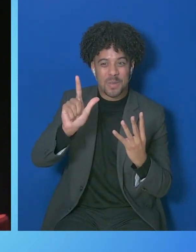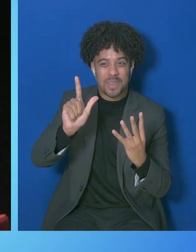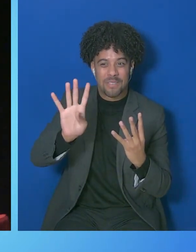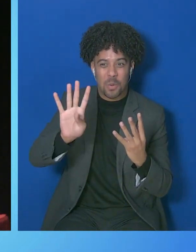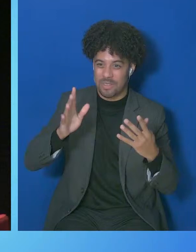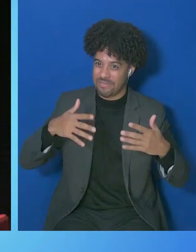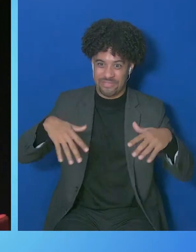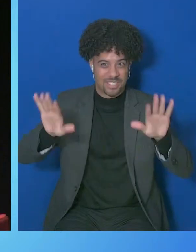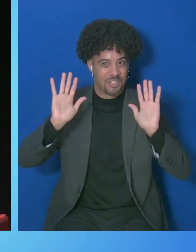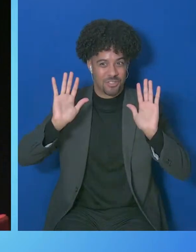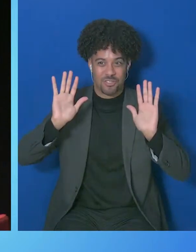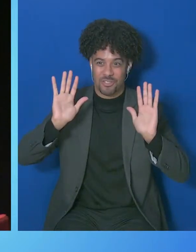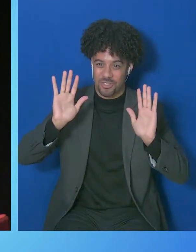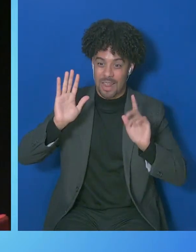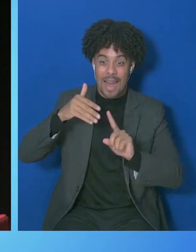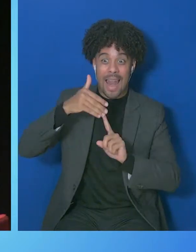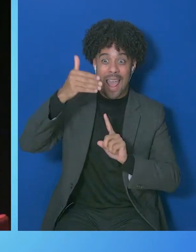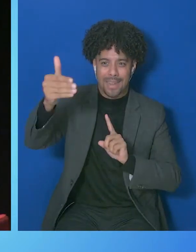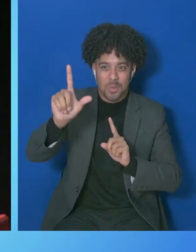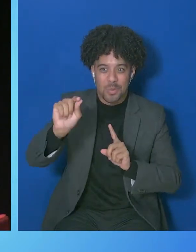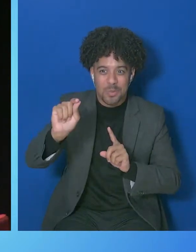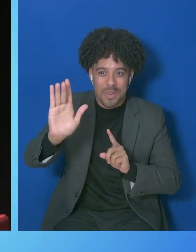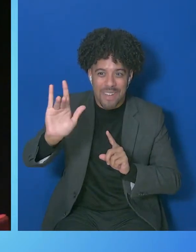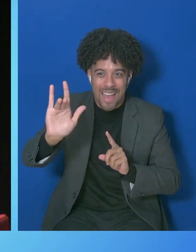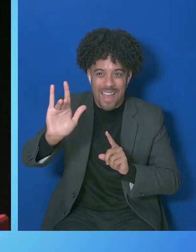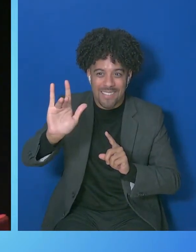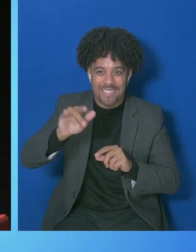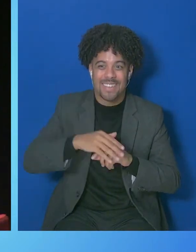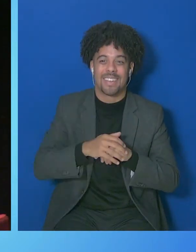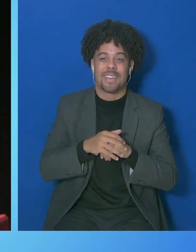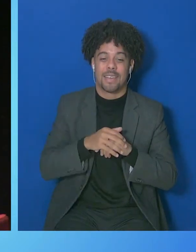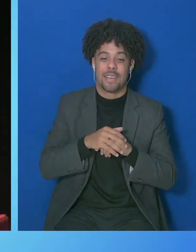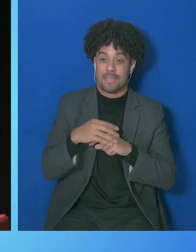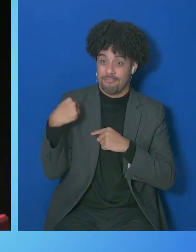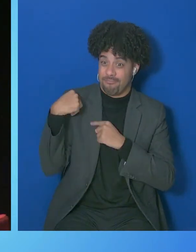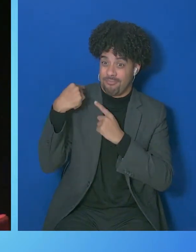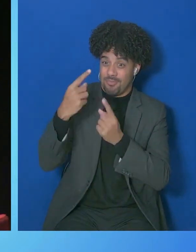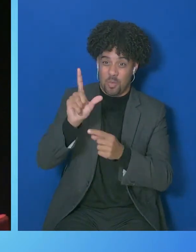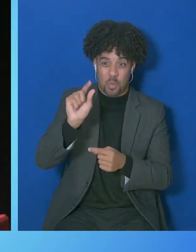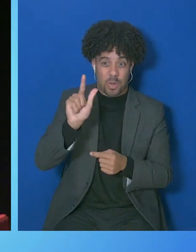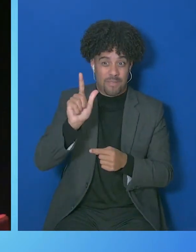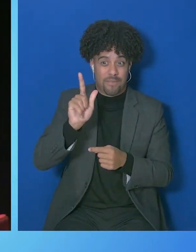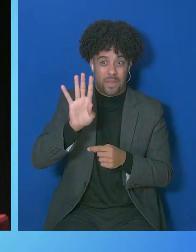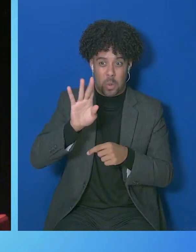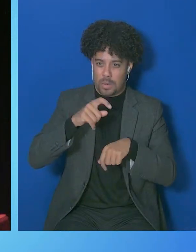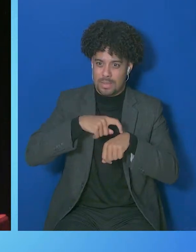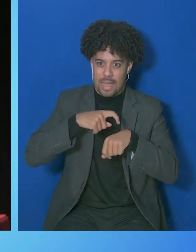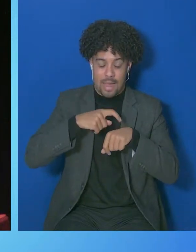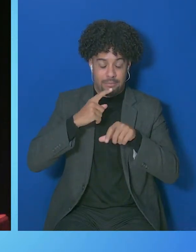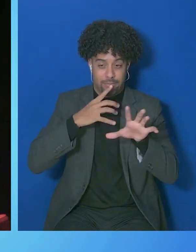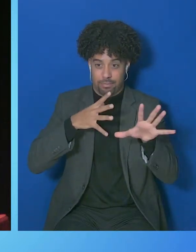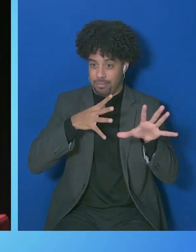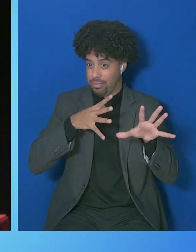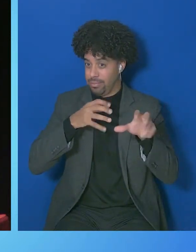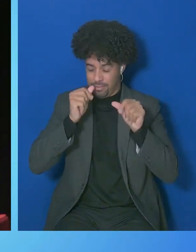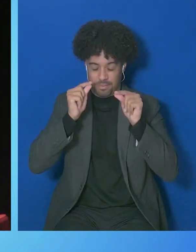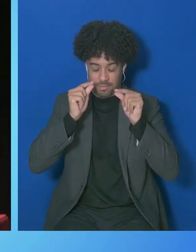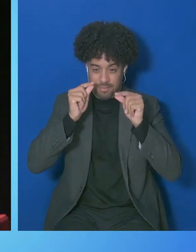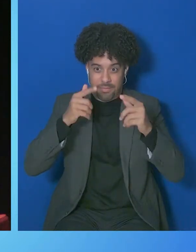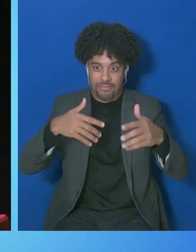This year has absolutely flown by. We are already talking about